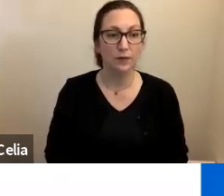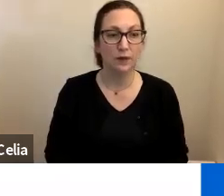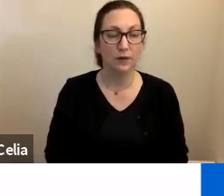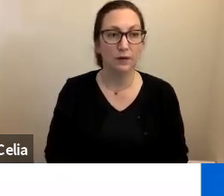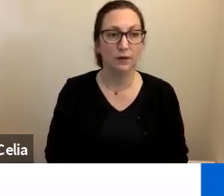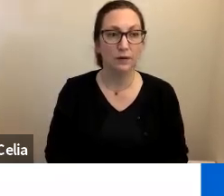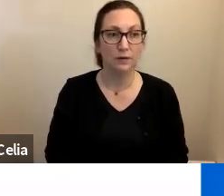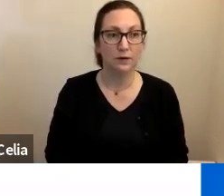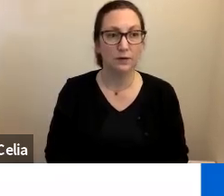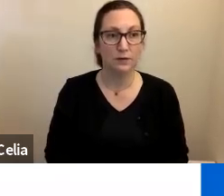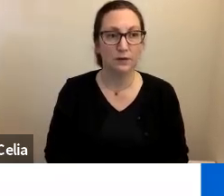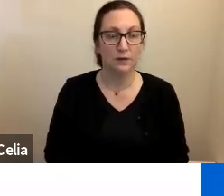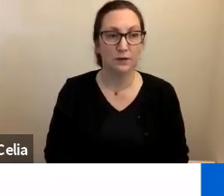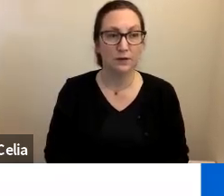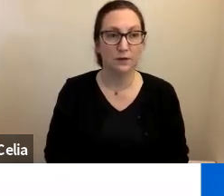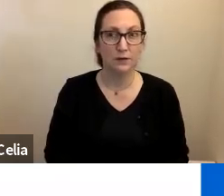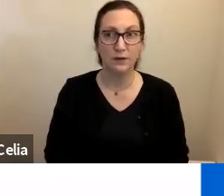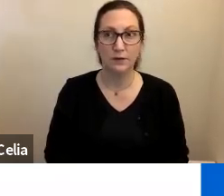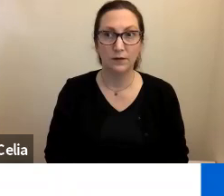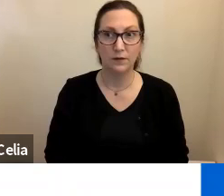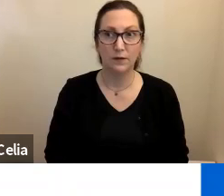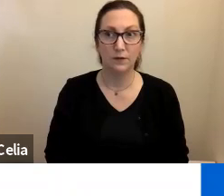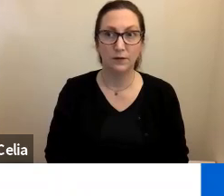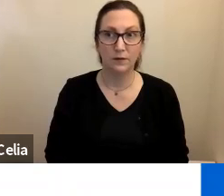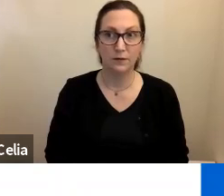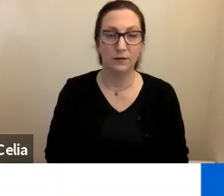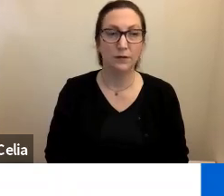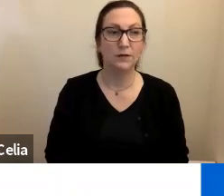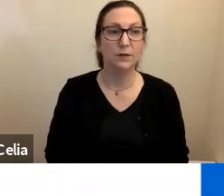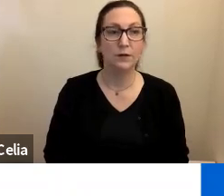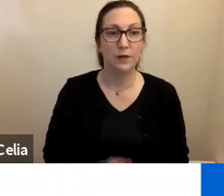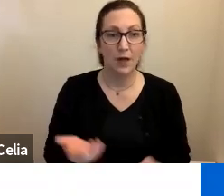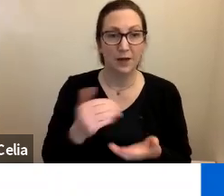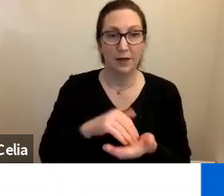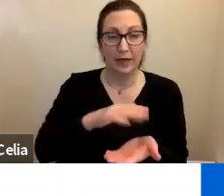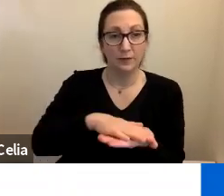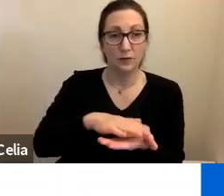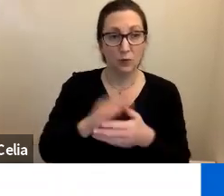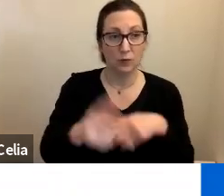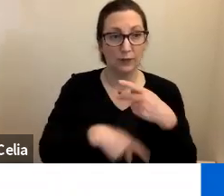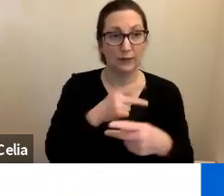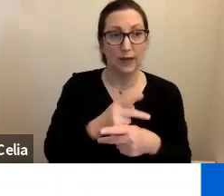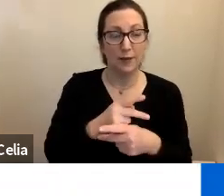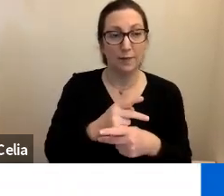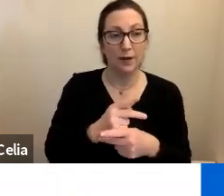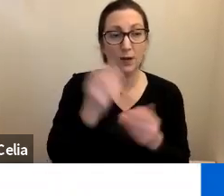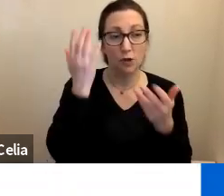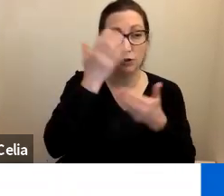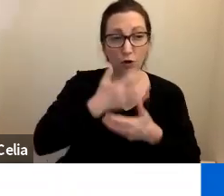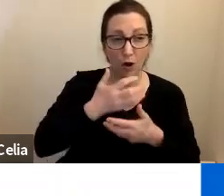So first, we're going to look by sending school type. Again, here, the darkest blue is BPS